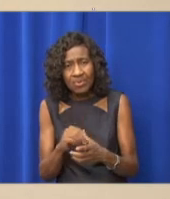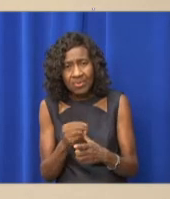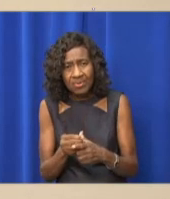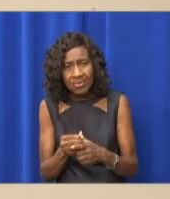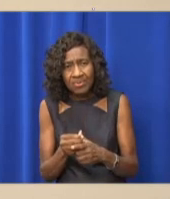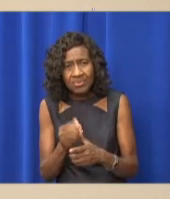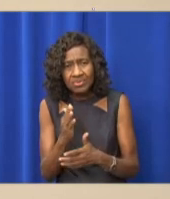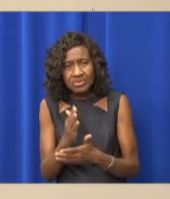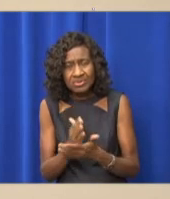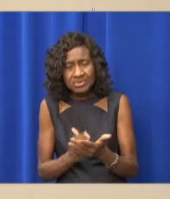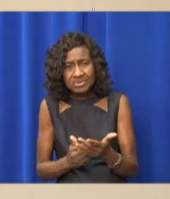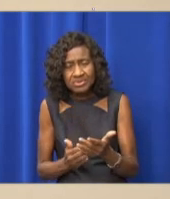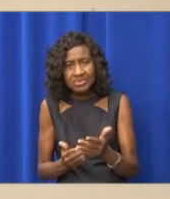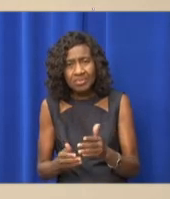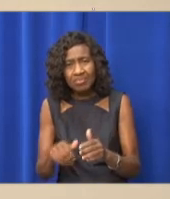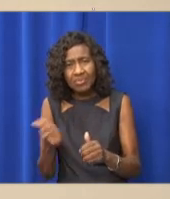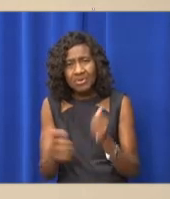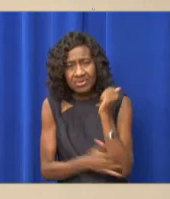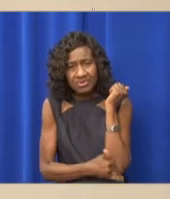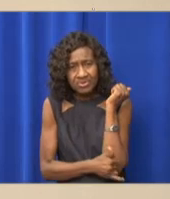or rising death counts.